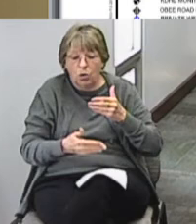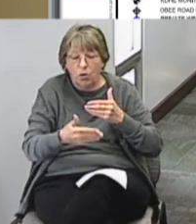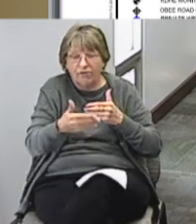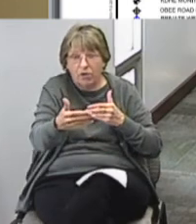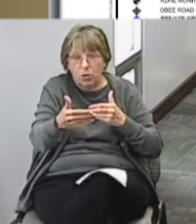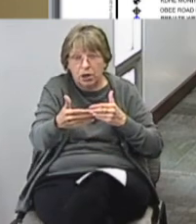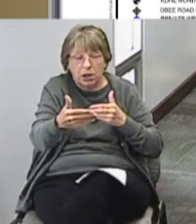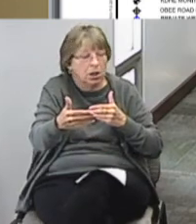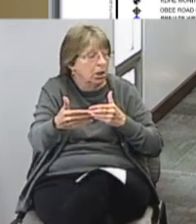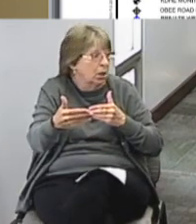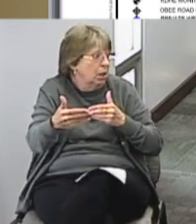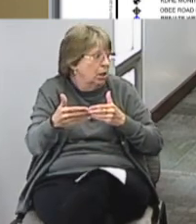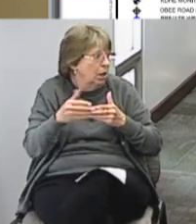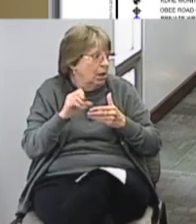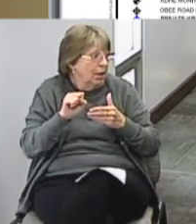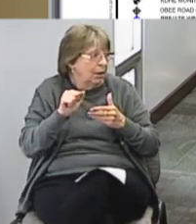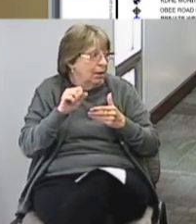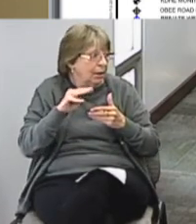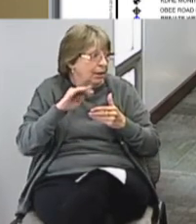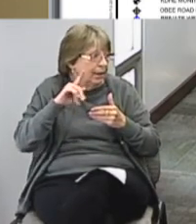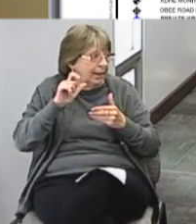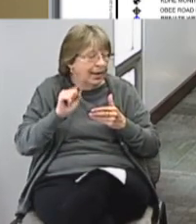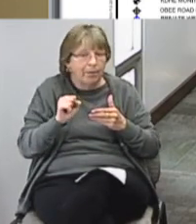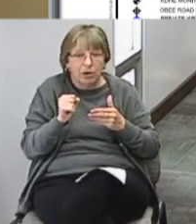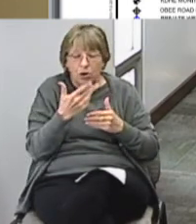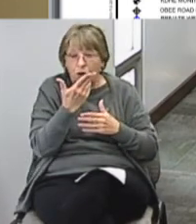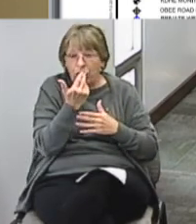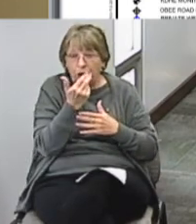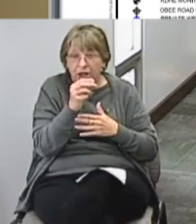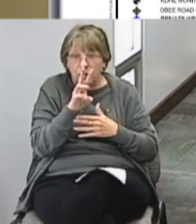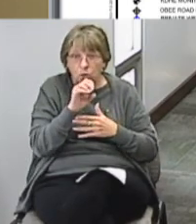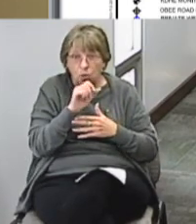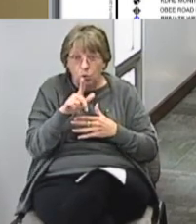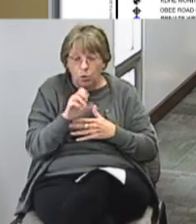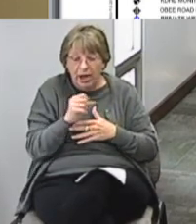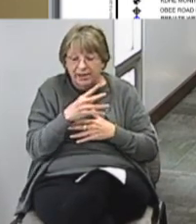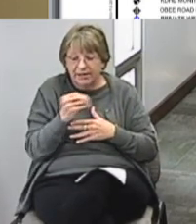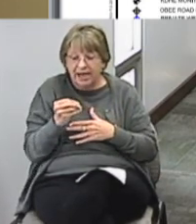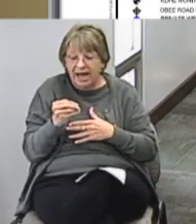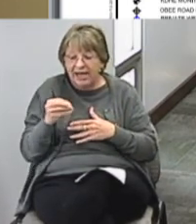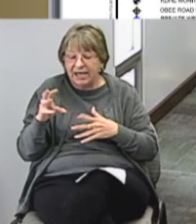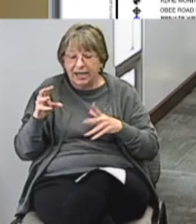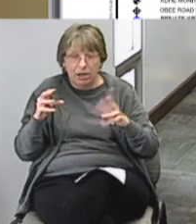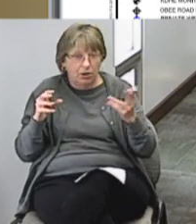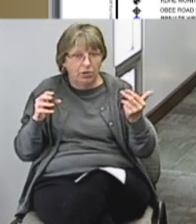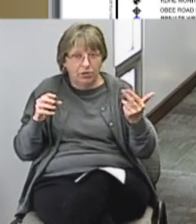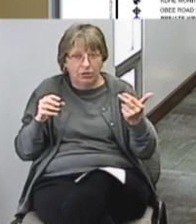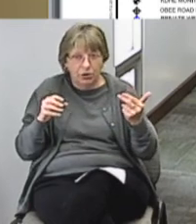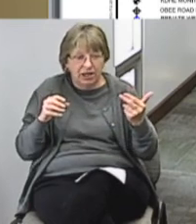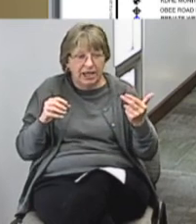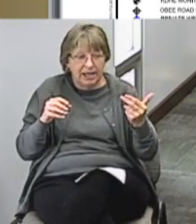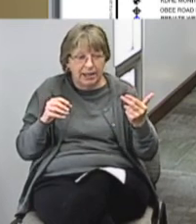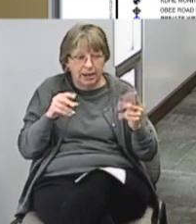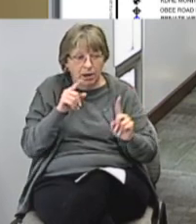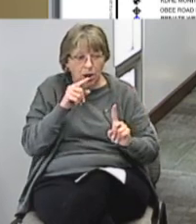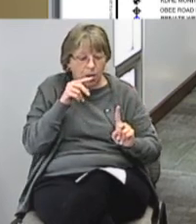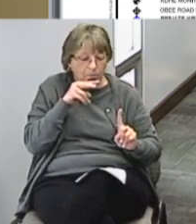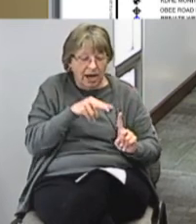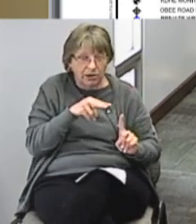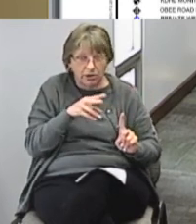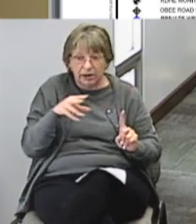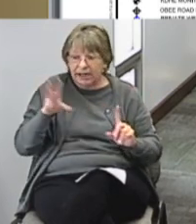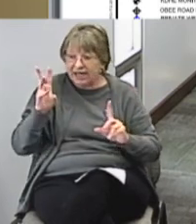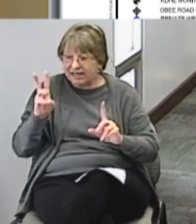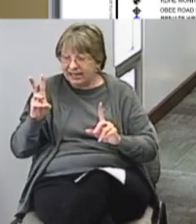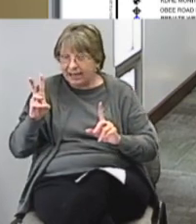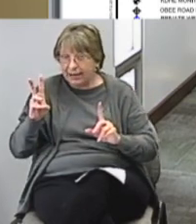is to sample 13 monitoring wells and 6 domestic wells for arsenic on a yearly basis